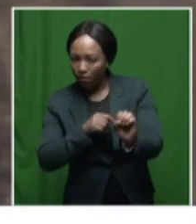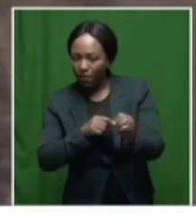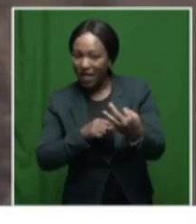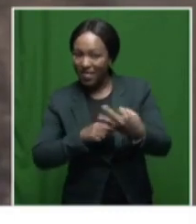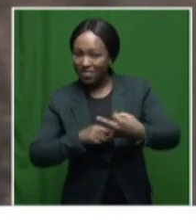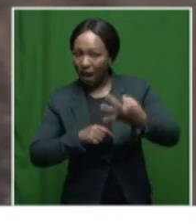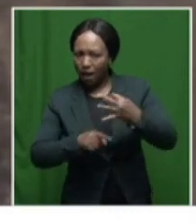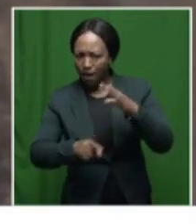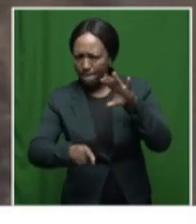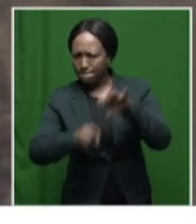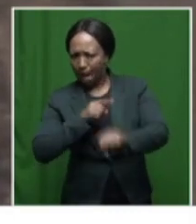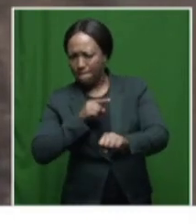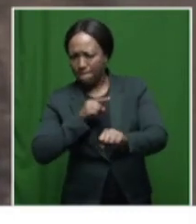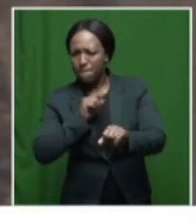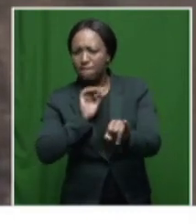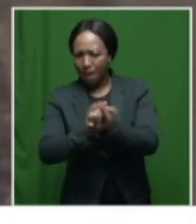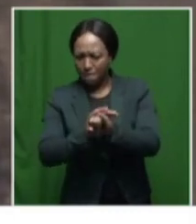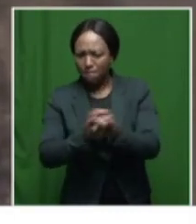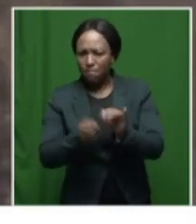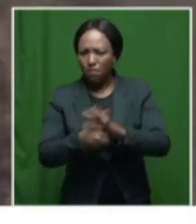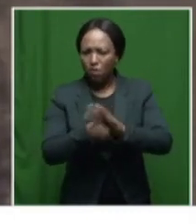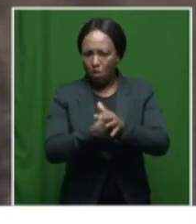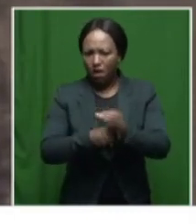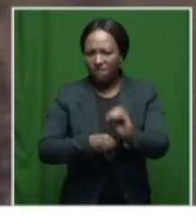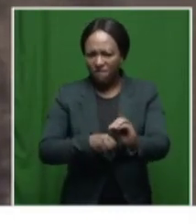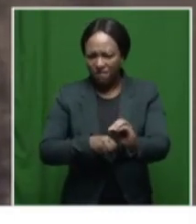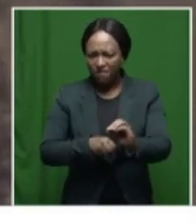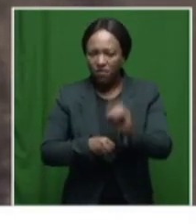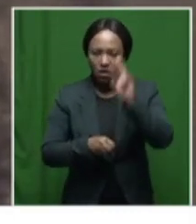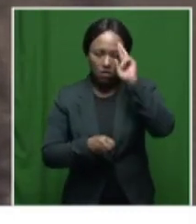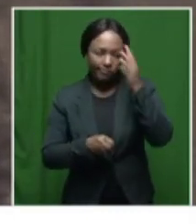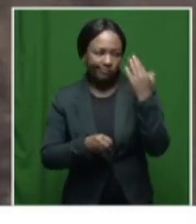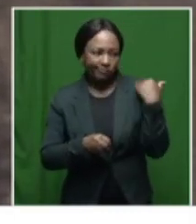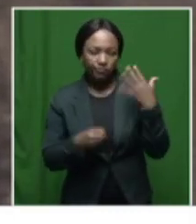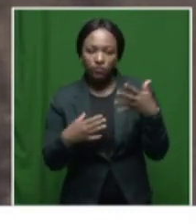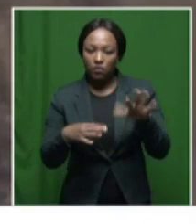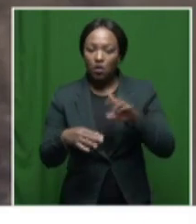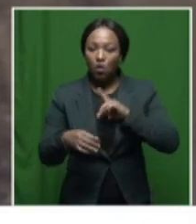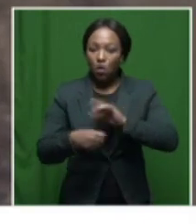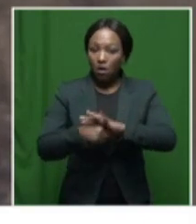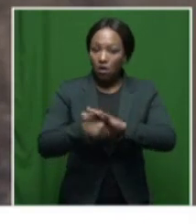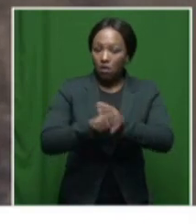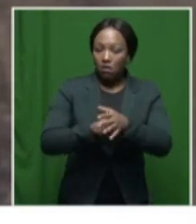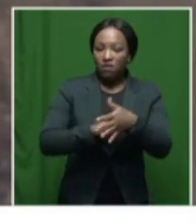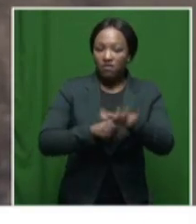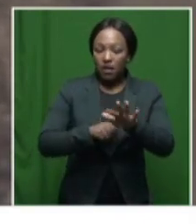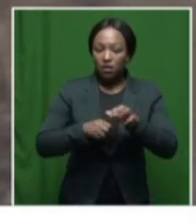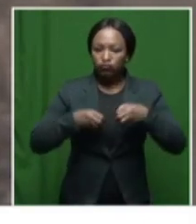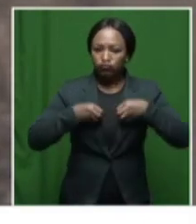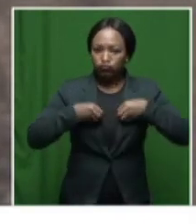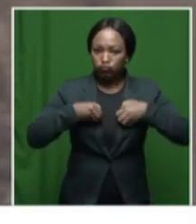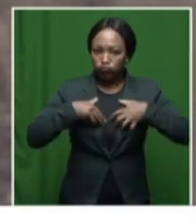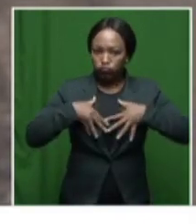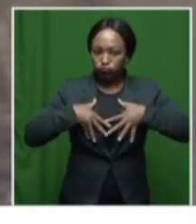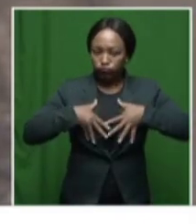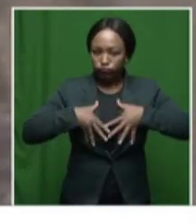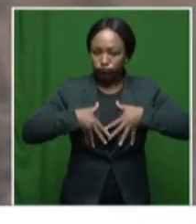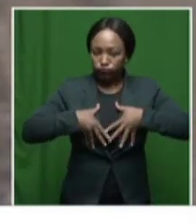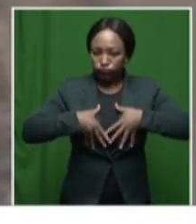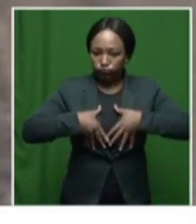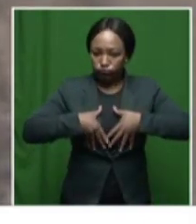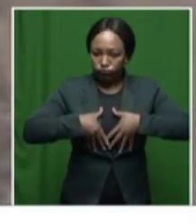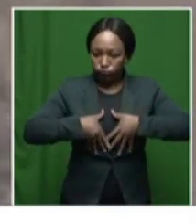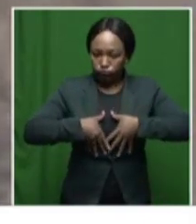line picks it up, remembers it, and then starts overpowering while the virus dominates for some time in our body. And that's what we